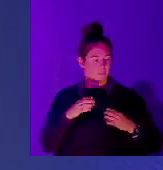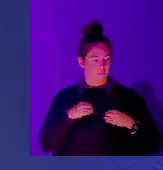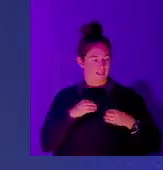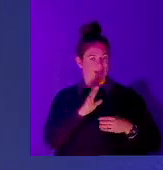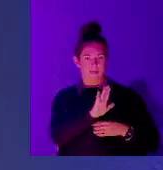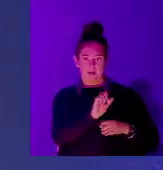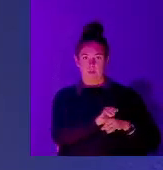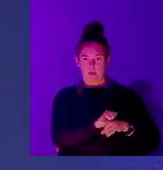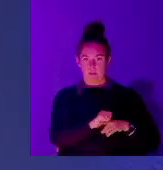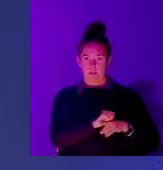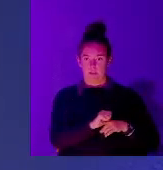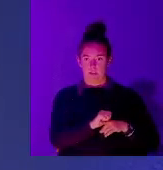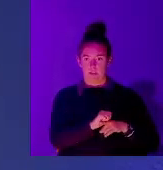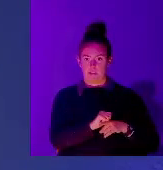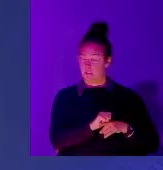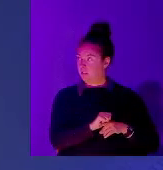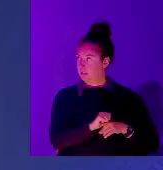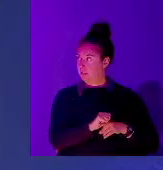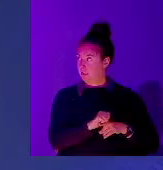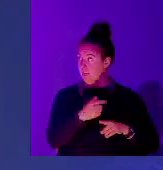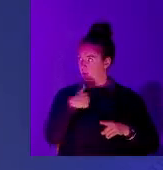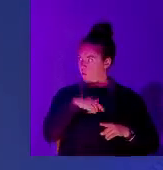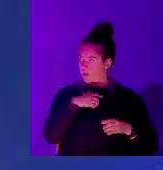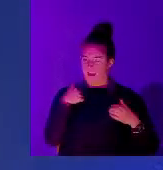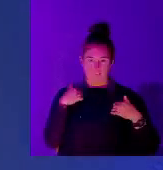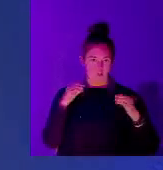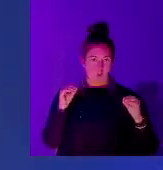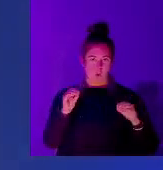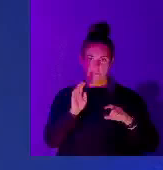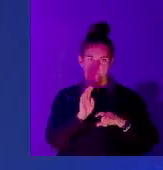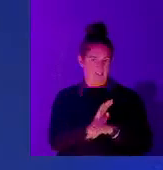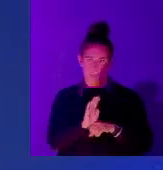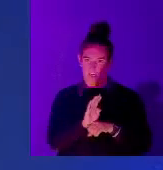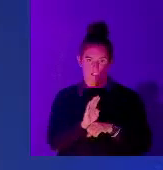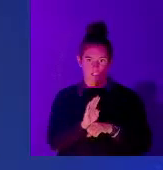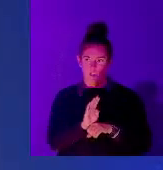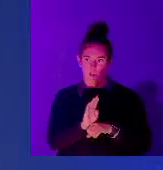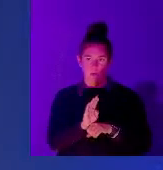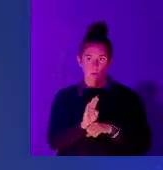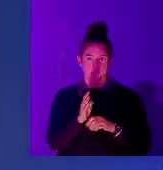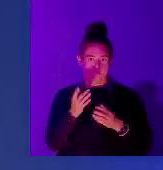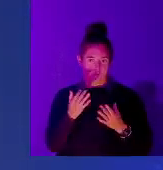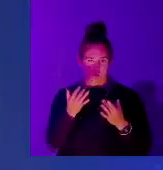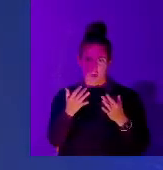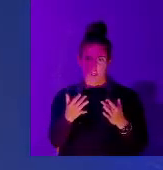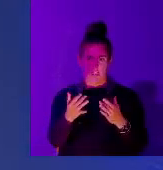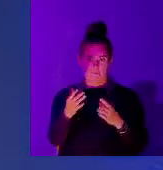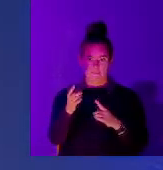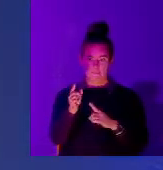And we have no business burning incense to other gods.